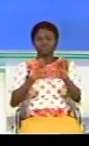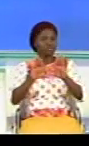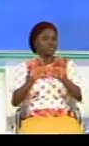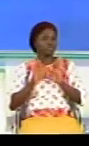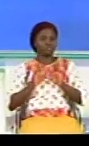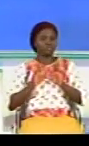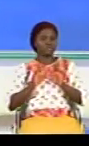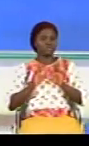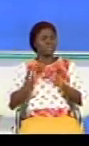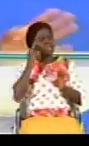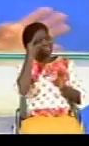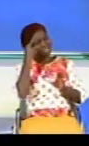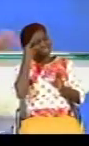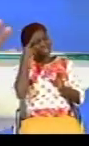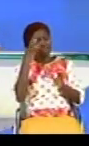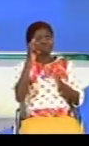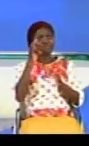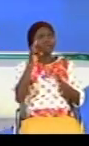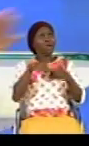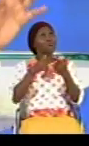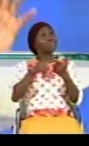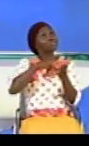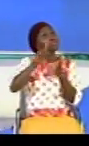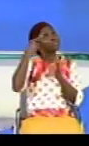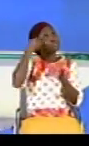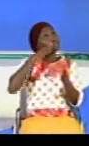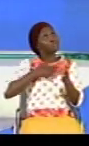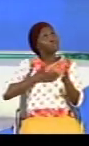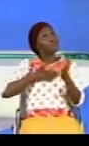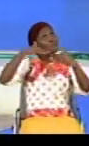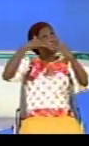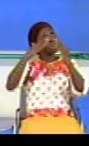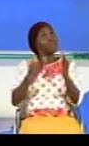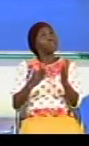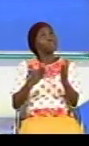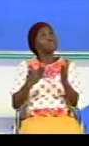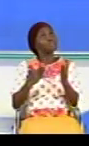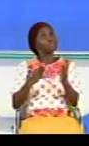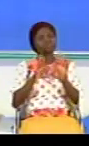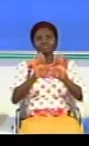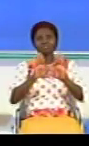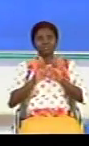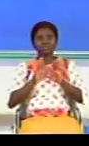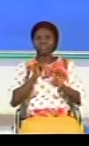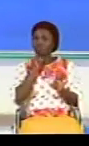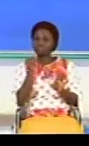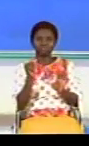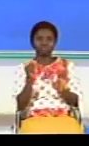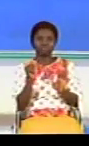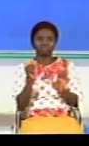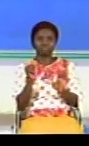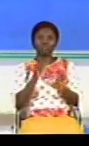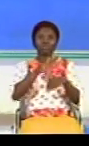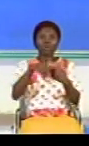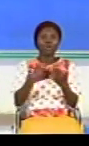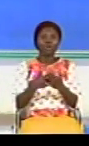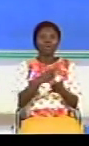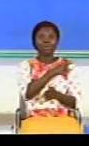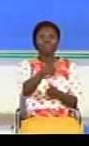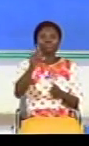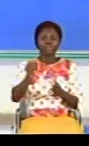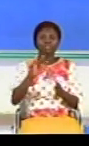Fear not. All you need is repentance. And with that relationship with the Lord, fear